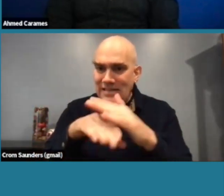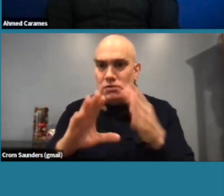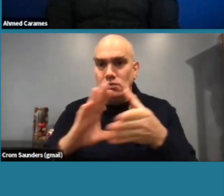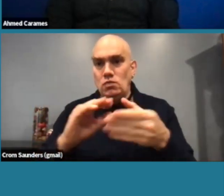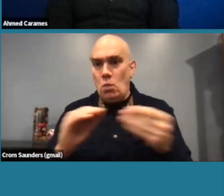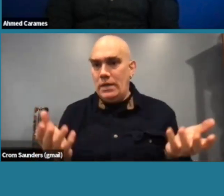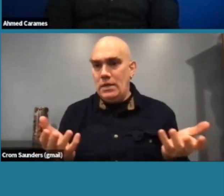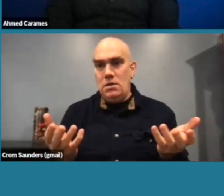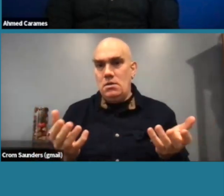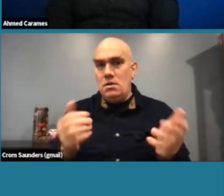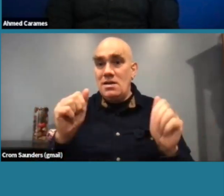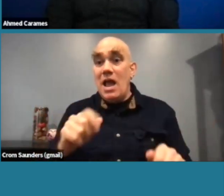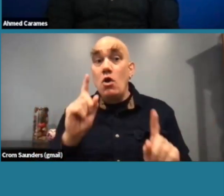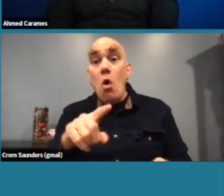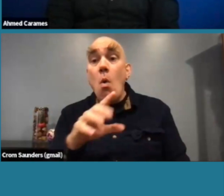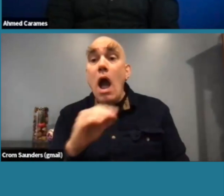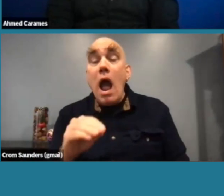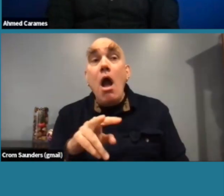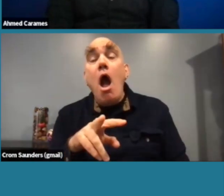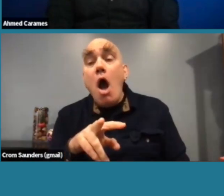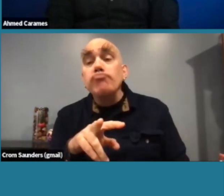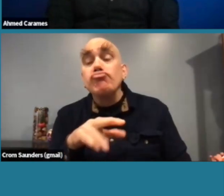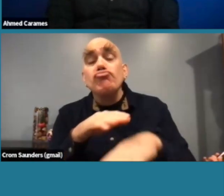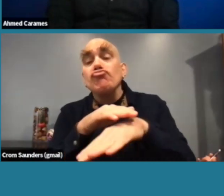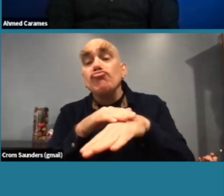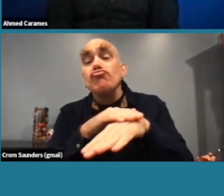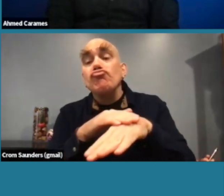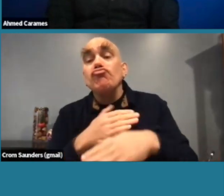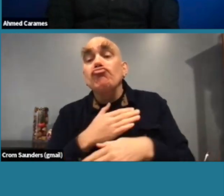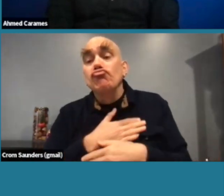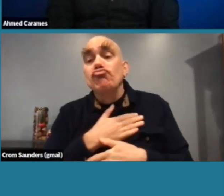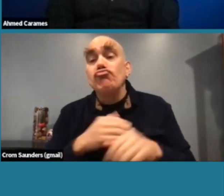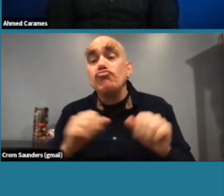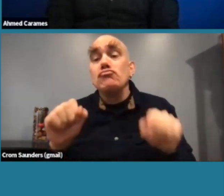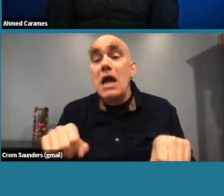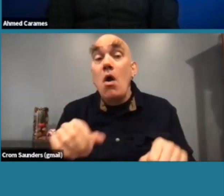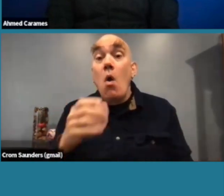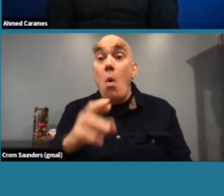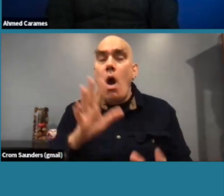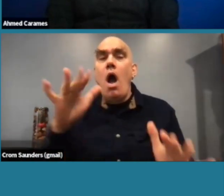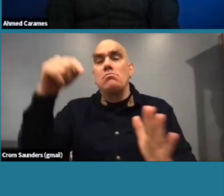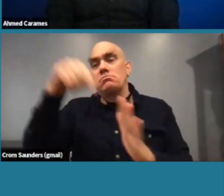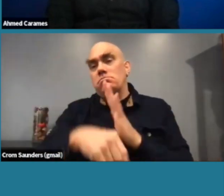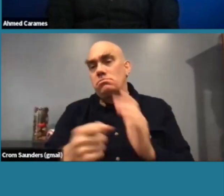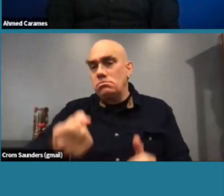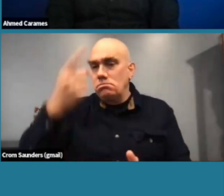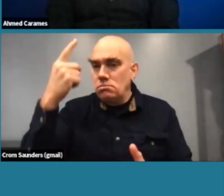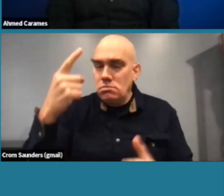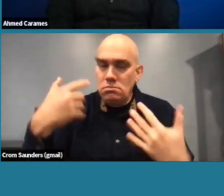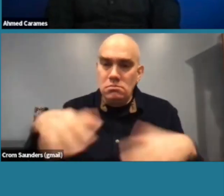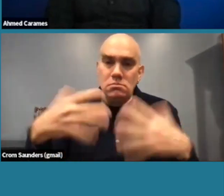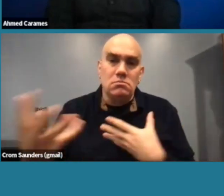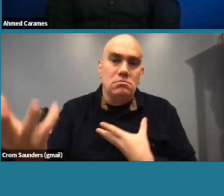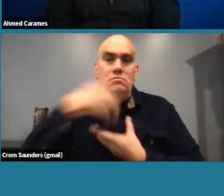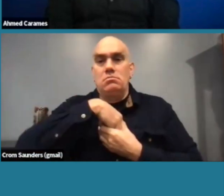I mean, it just makes a world of difference for the audience. Some people can go and I'm sure they would be able to